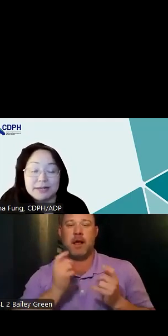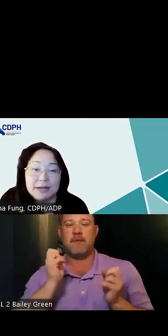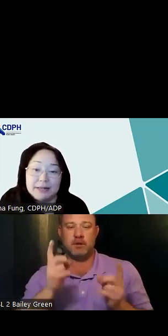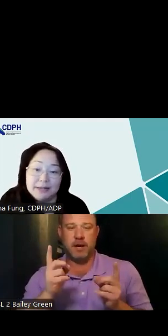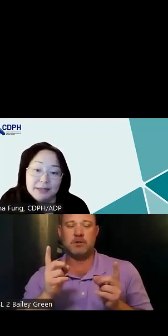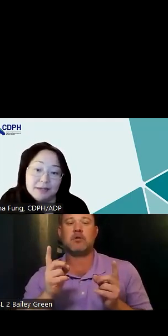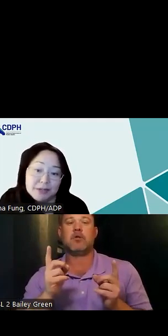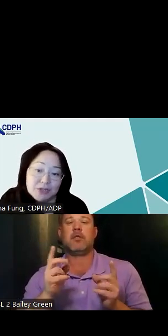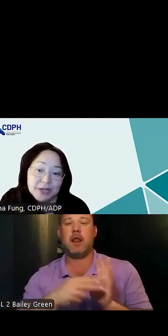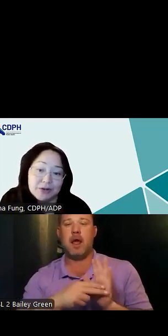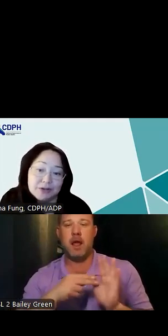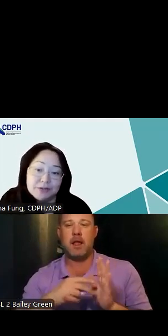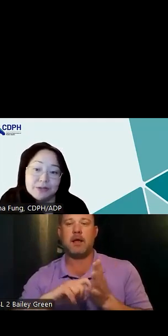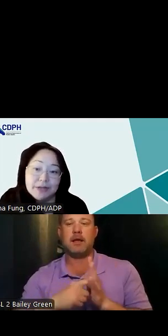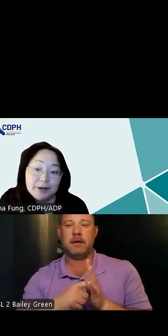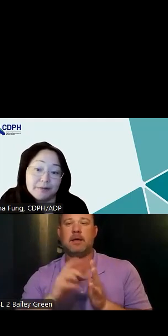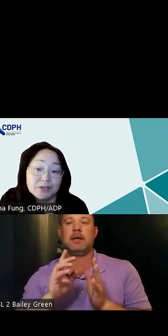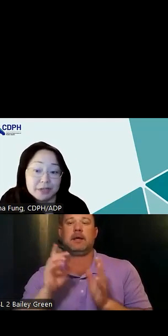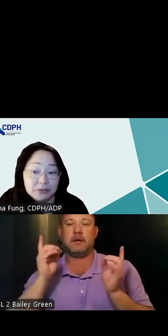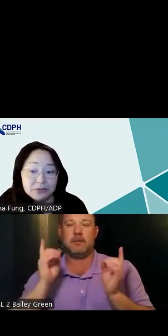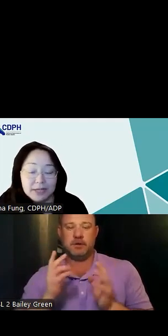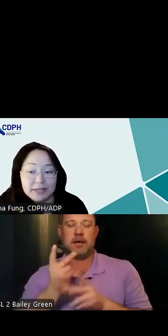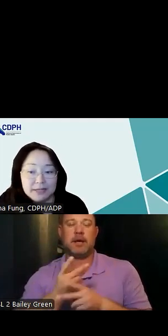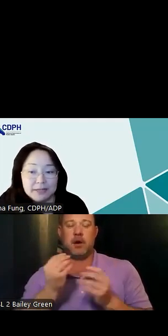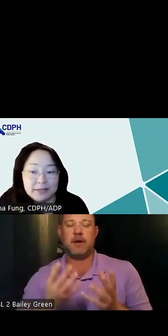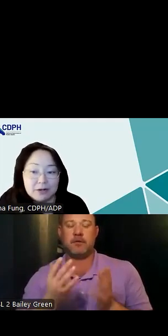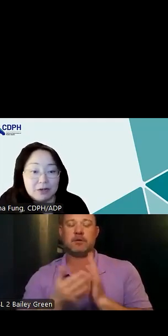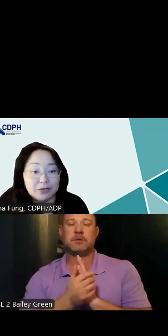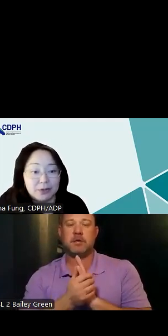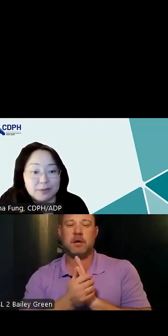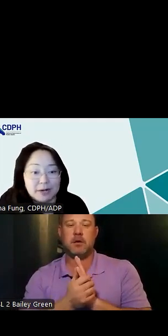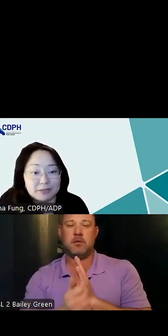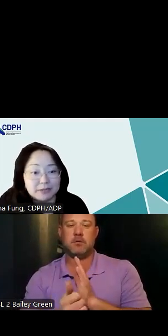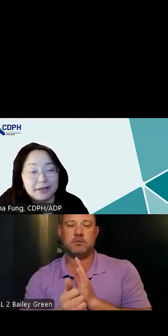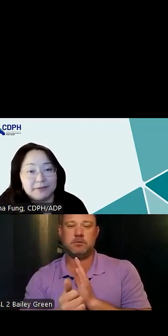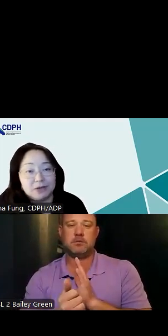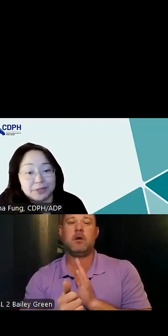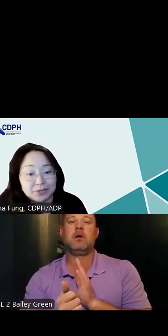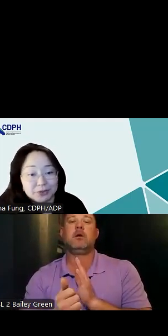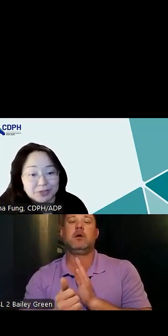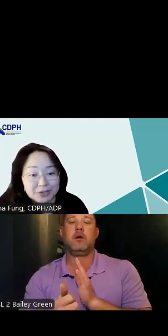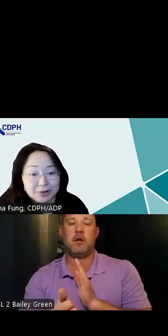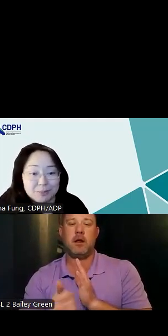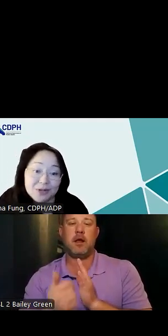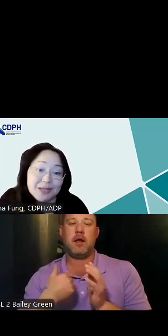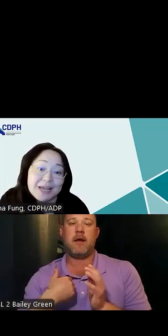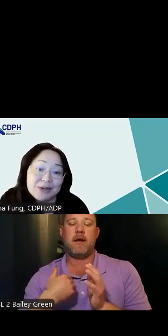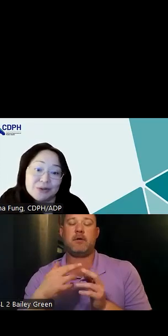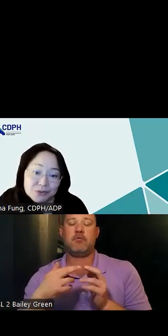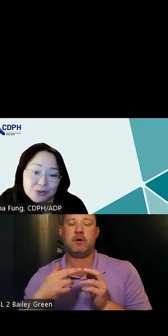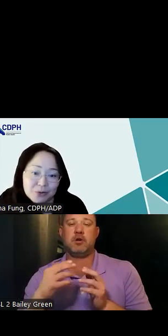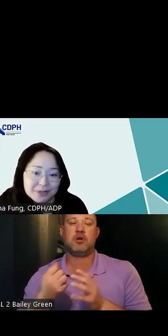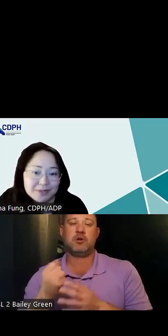recordings that highlight key dementia caregiver skills. They are also in the process of having regional senior community